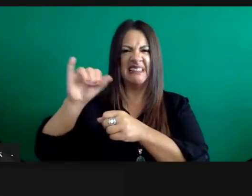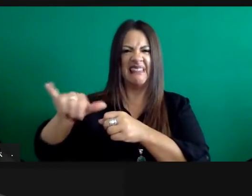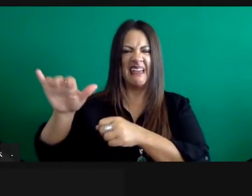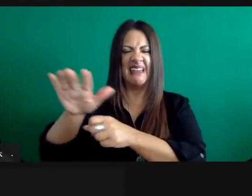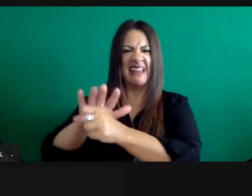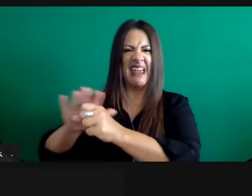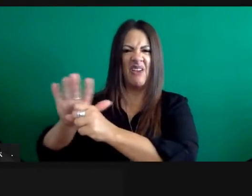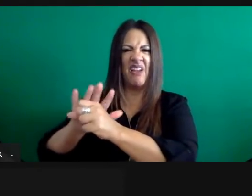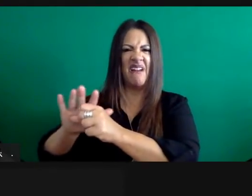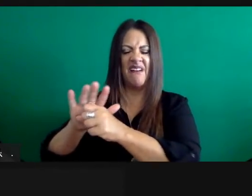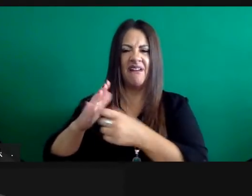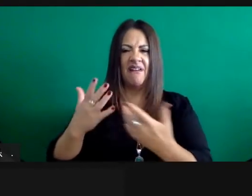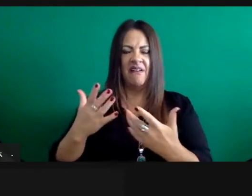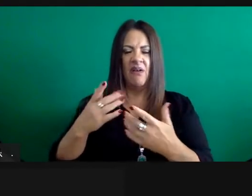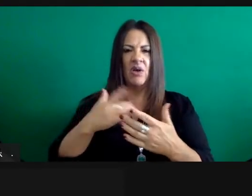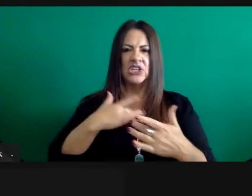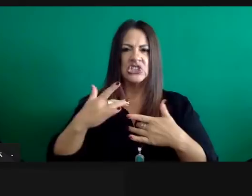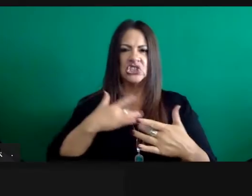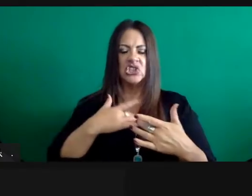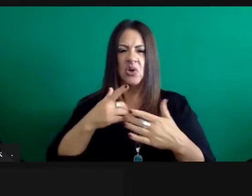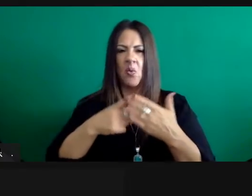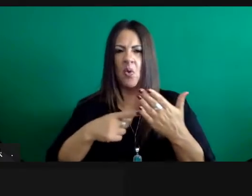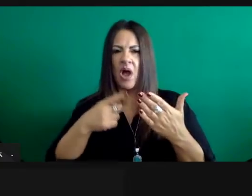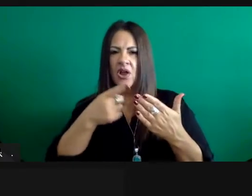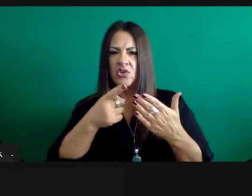more staffing to the Central Valley. Thank you.